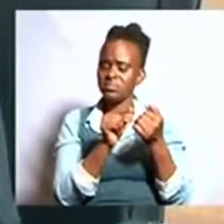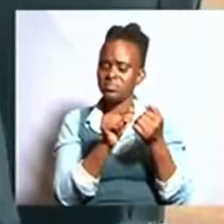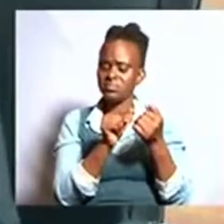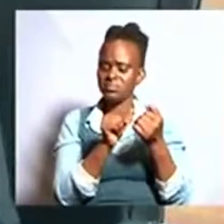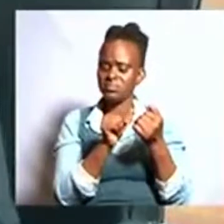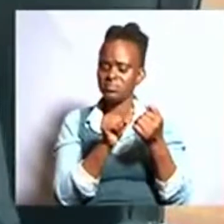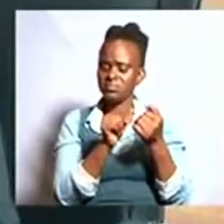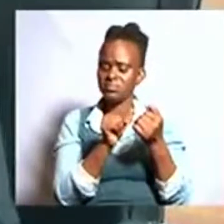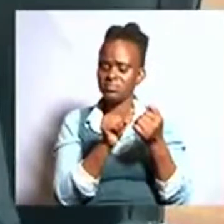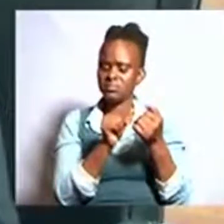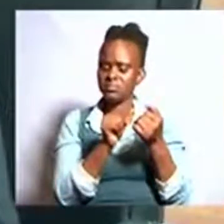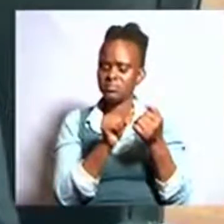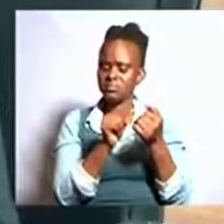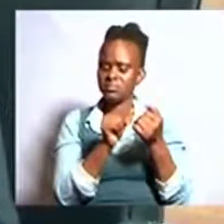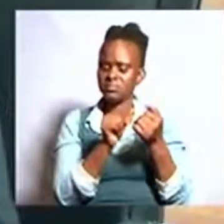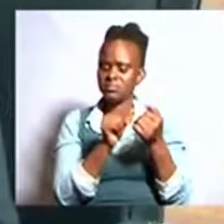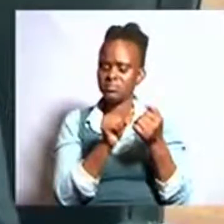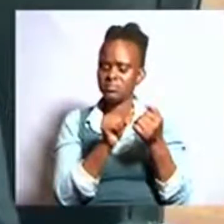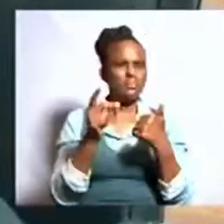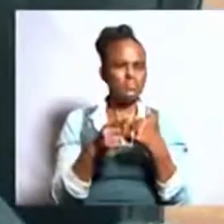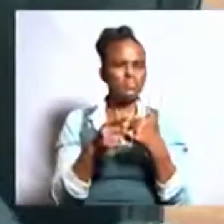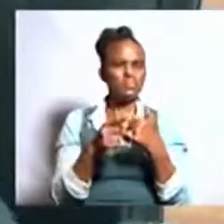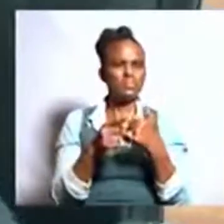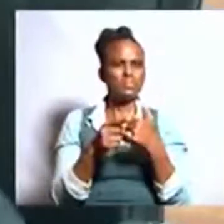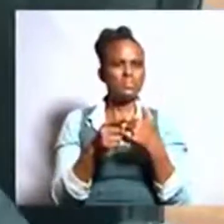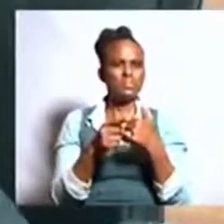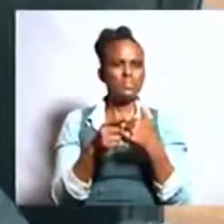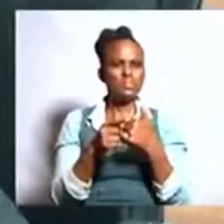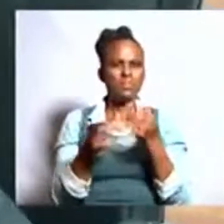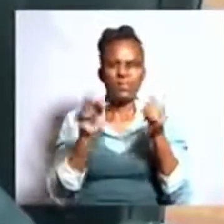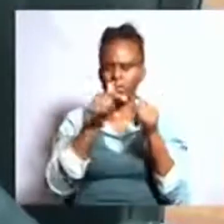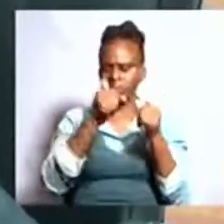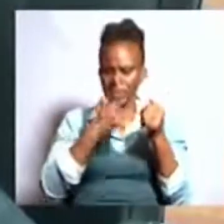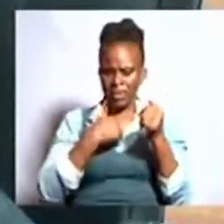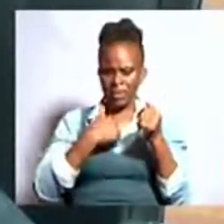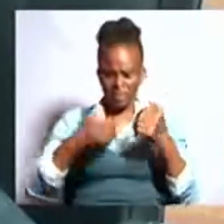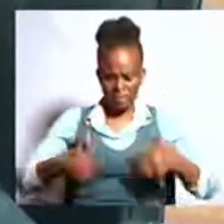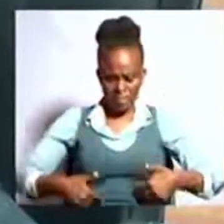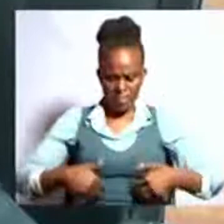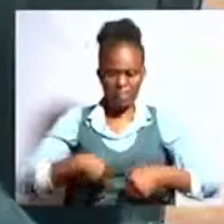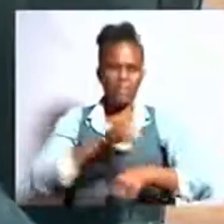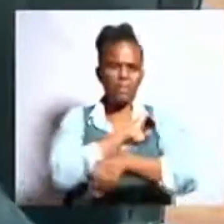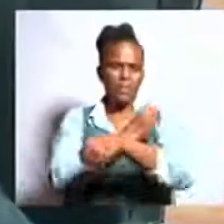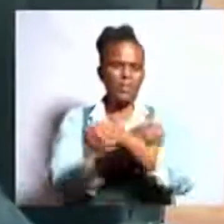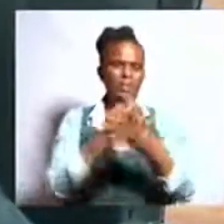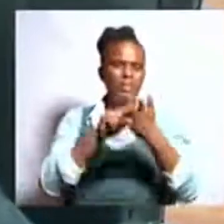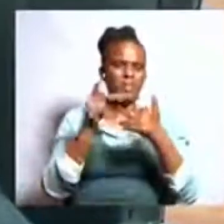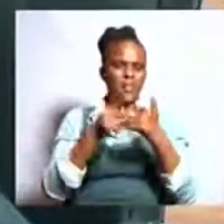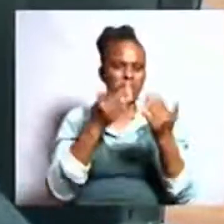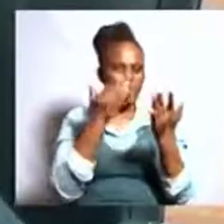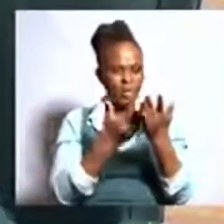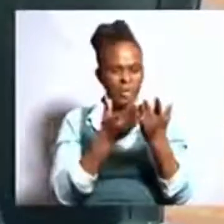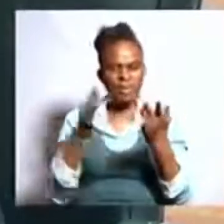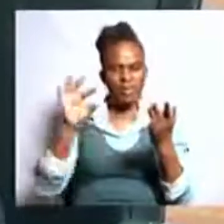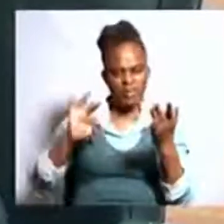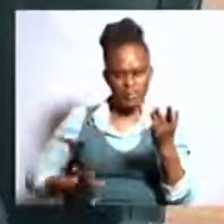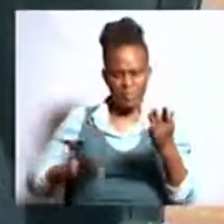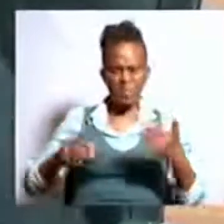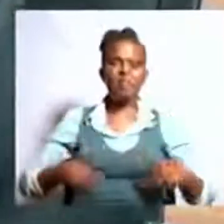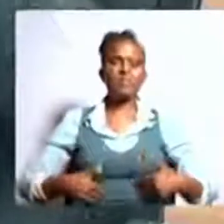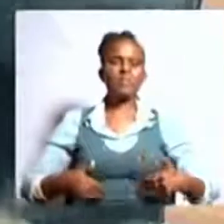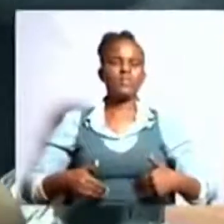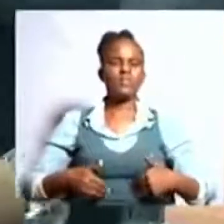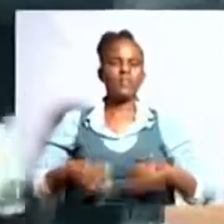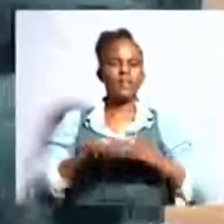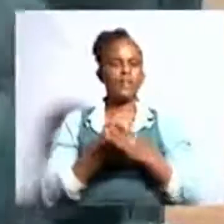a youth empowerment program. And when you are having a youth empowerment program, the beneficiaries are youths